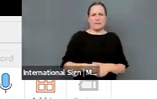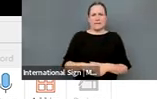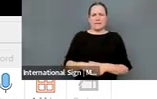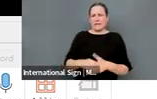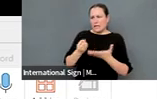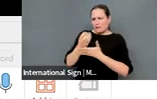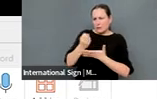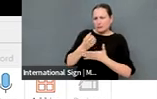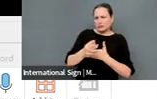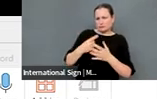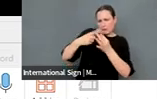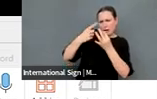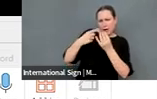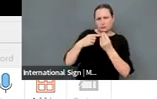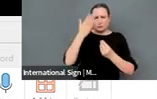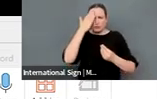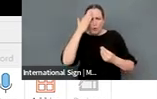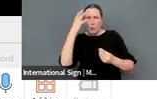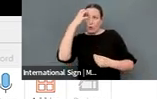across